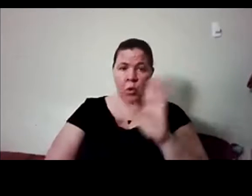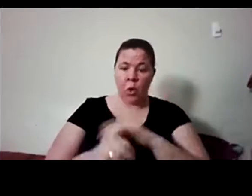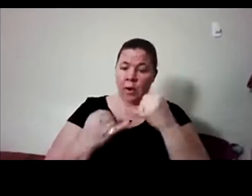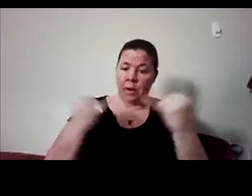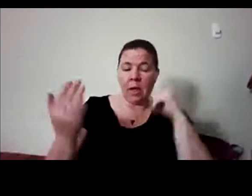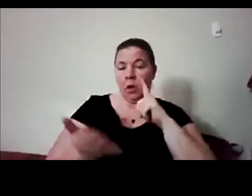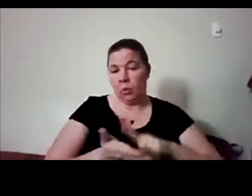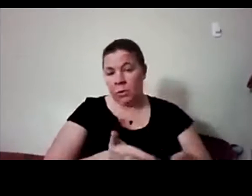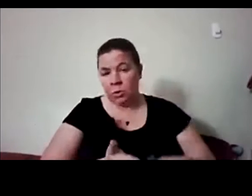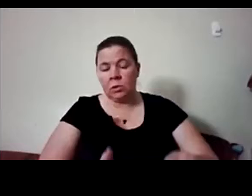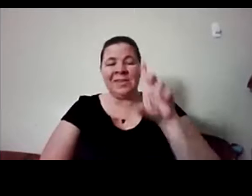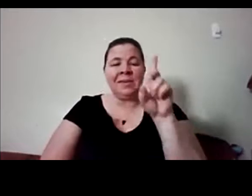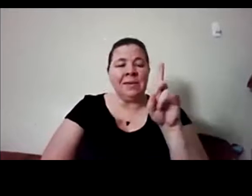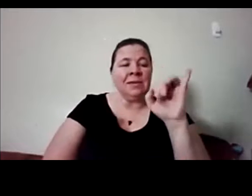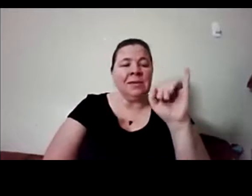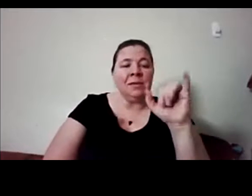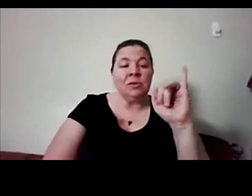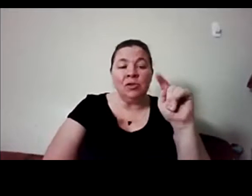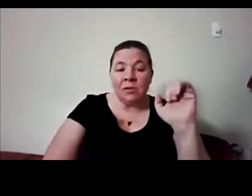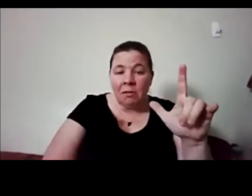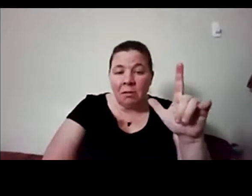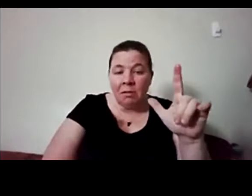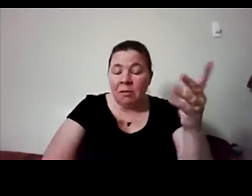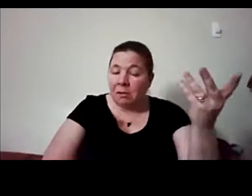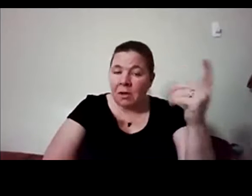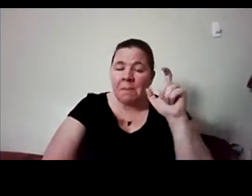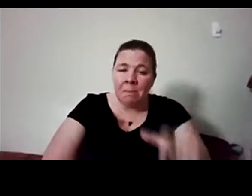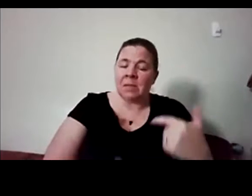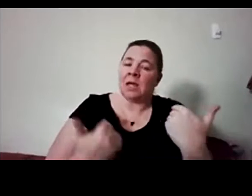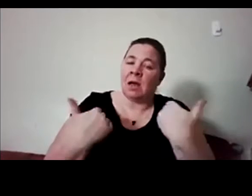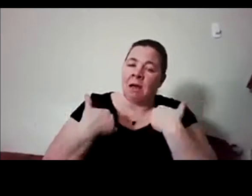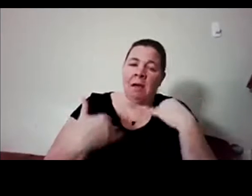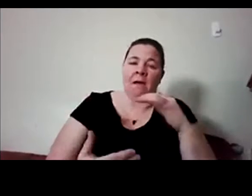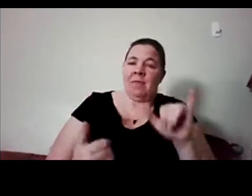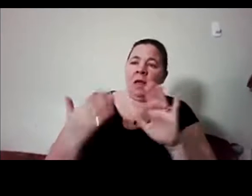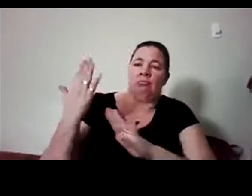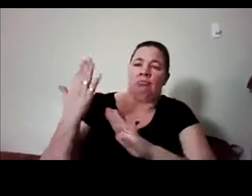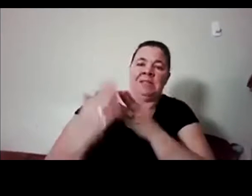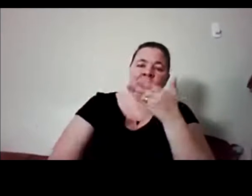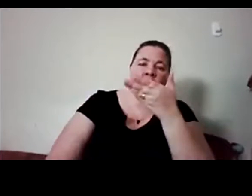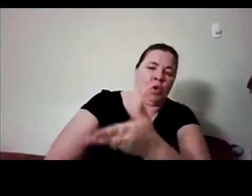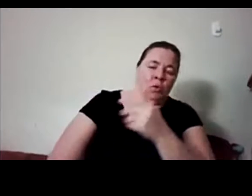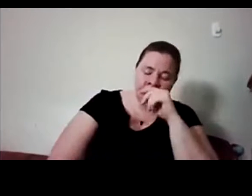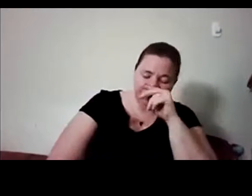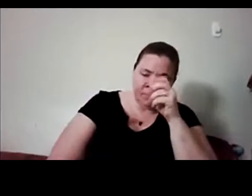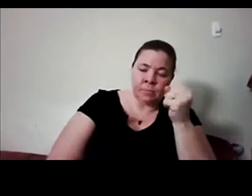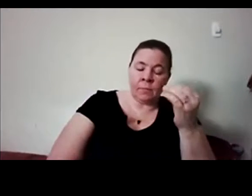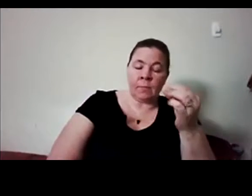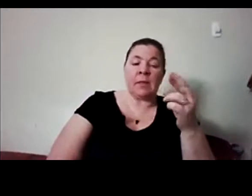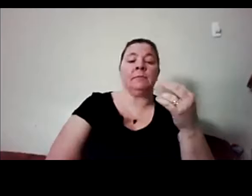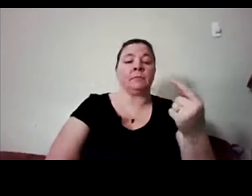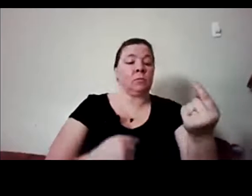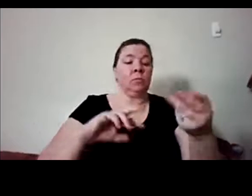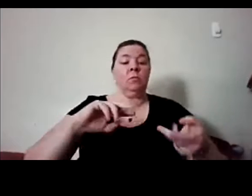research. Digital, guys. You have to have that digital presence. Now, the reverse is not